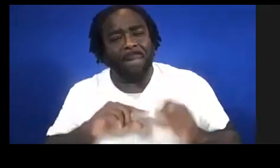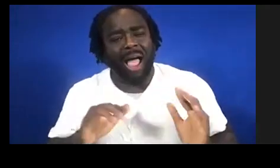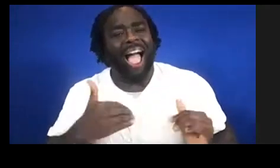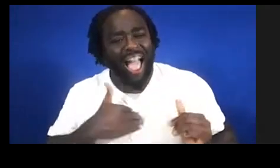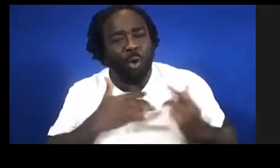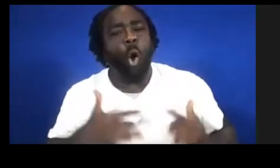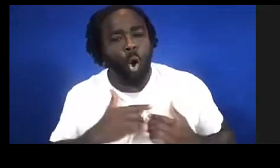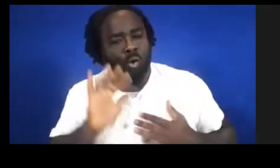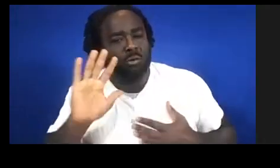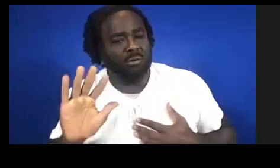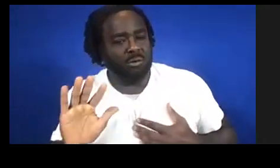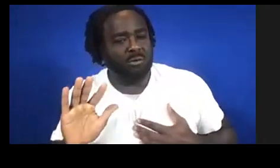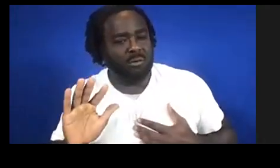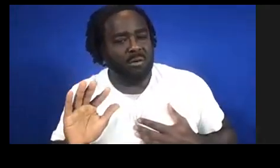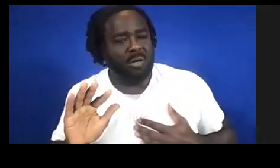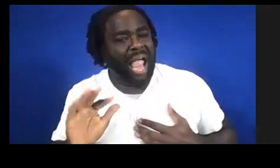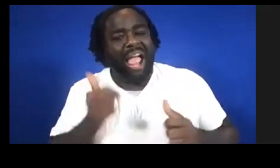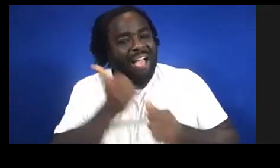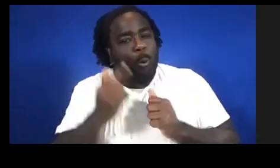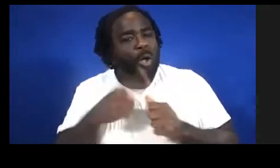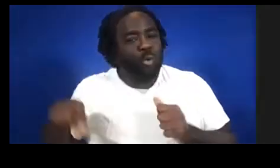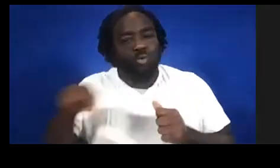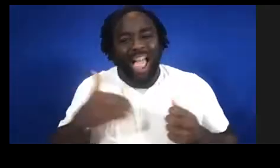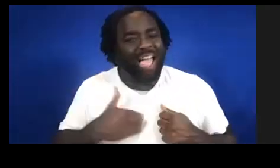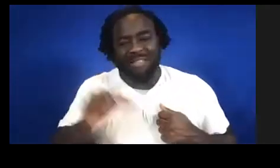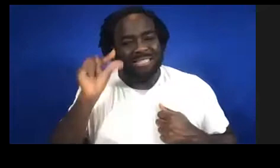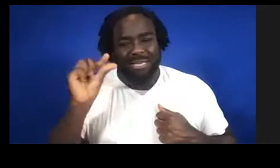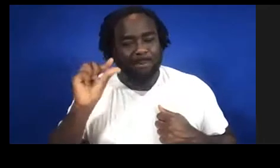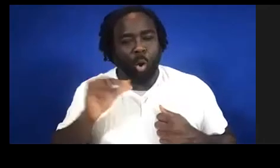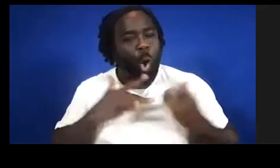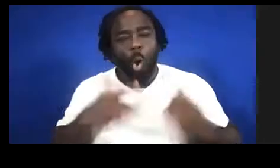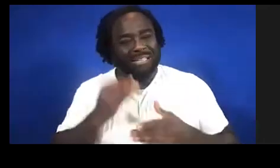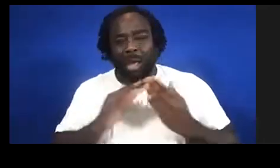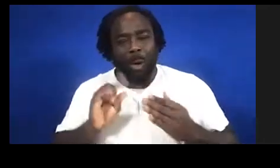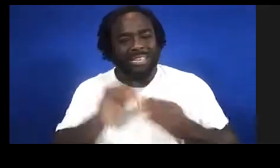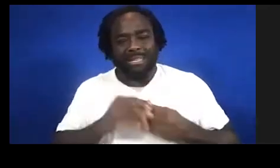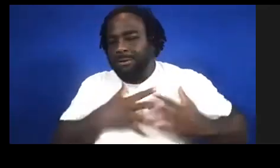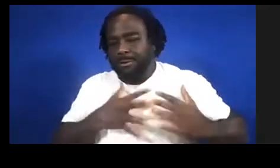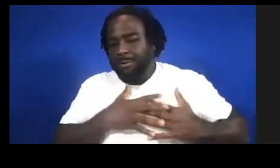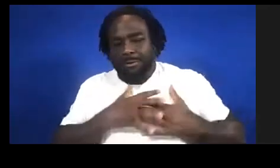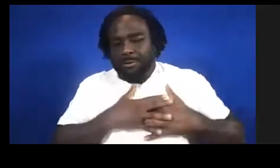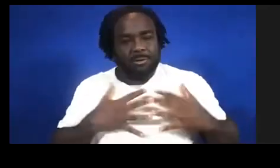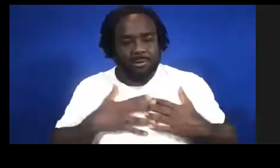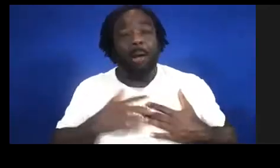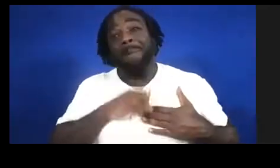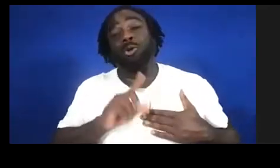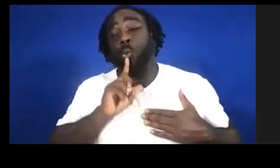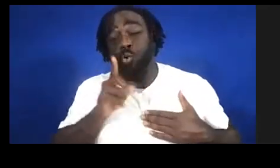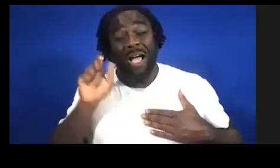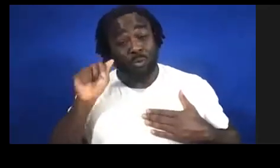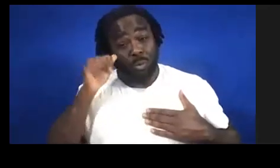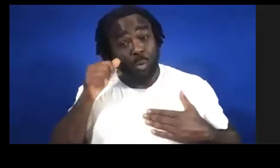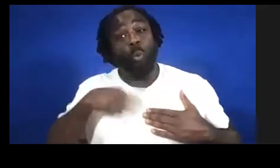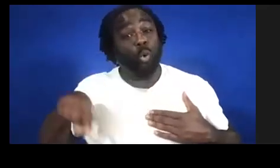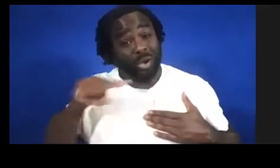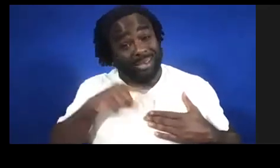there. You know, I'm now look, I'm not soft, but I do have a heart,